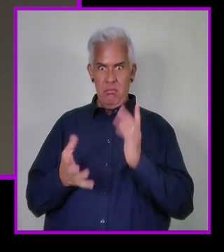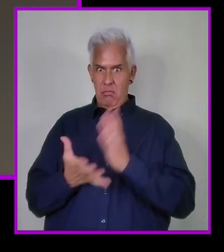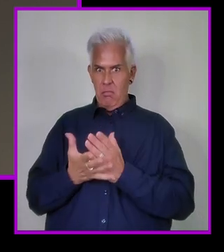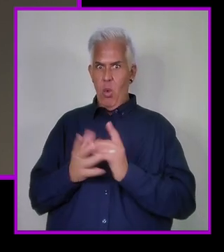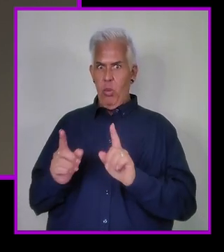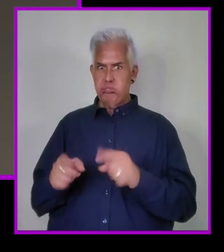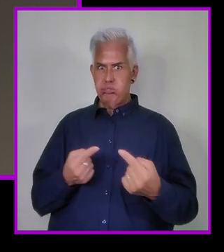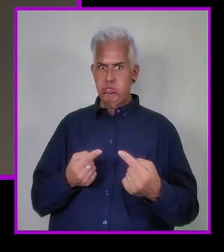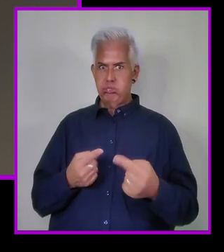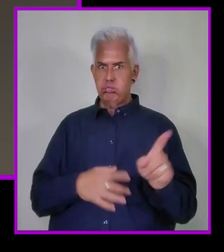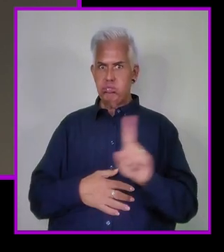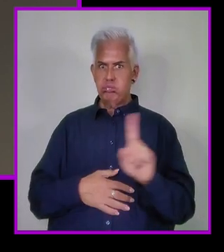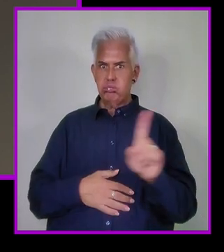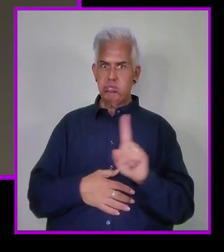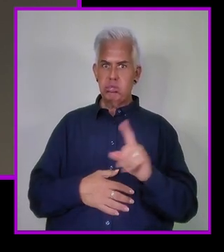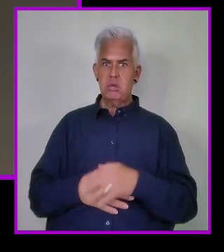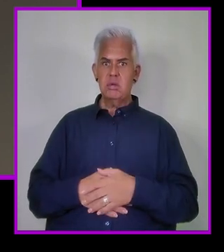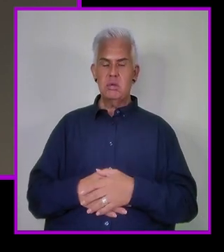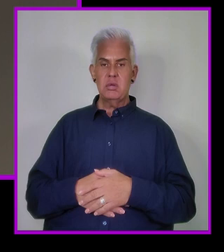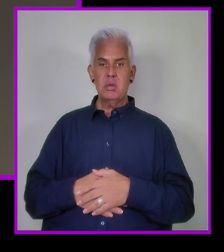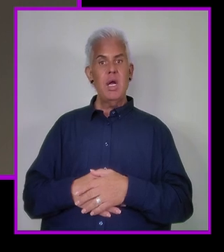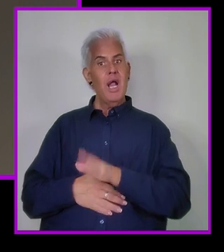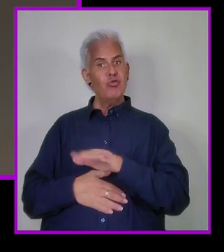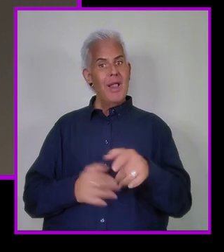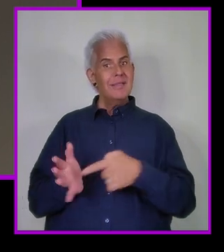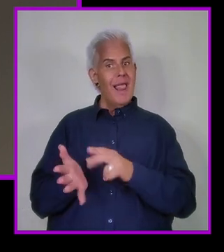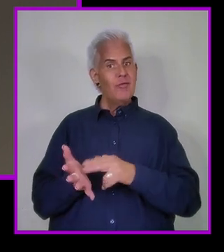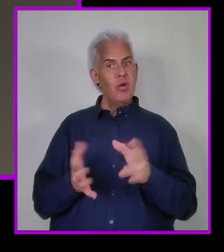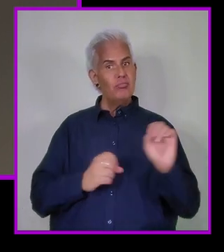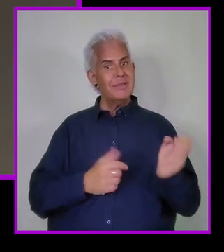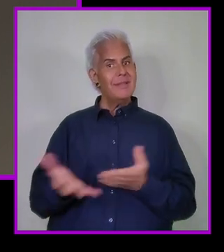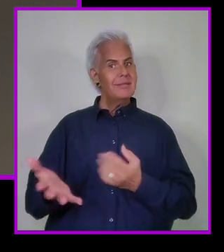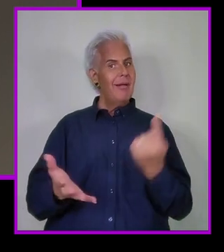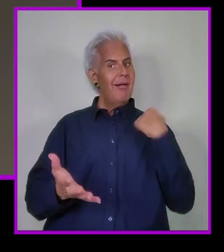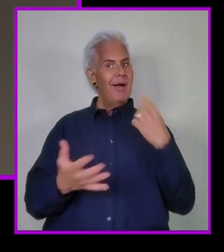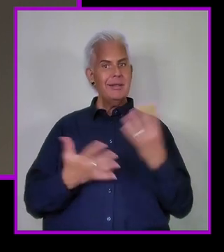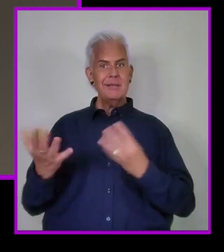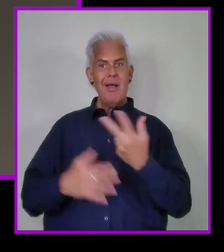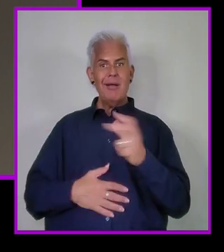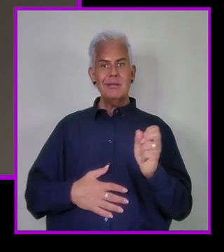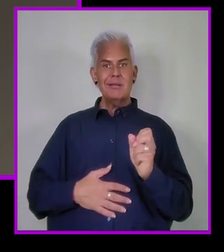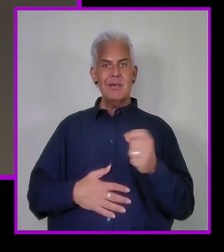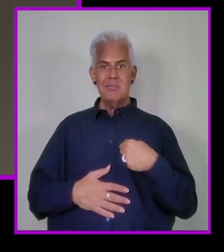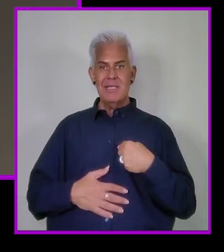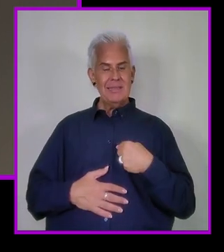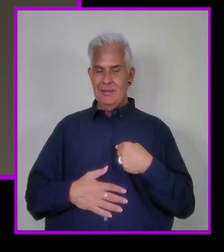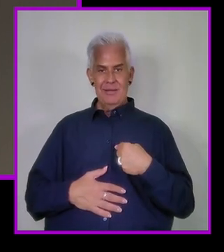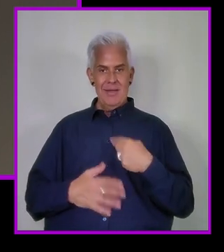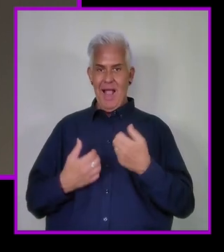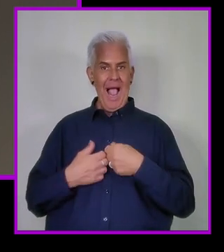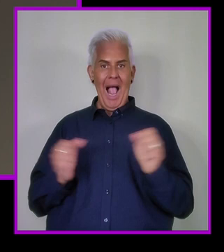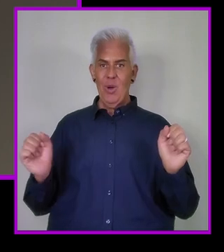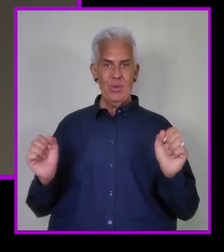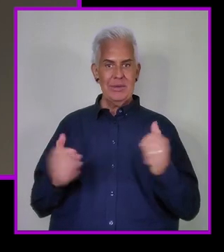challenge actually, was being a children's television presenter in the late 1980s, I could not be transparent about